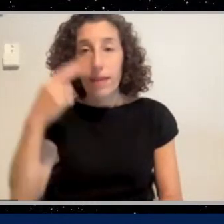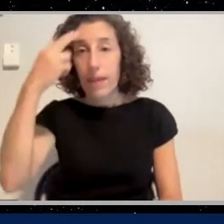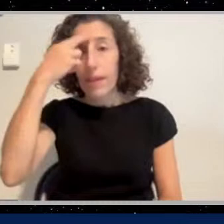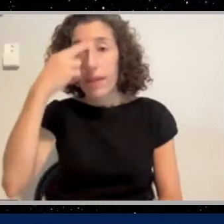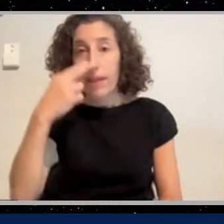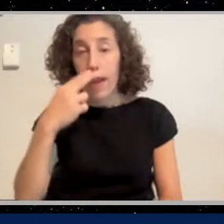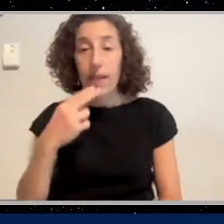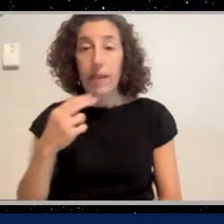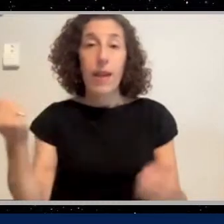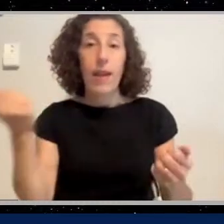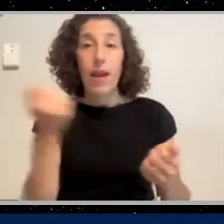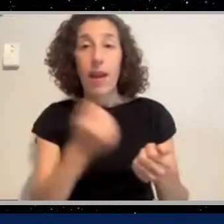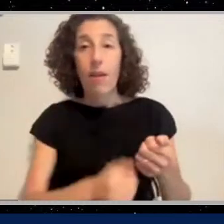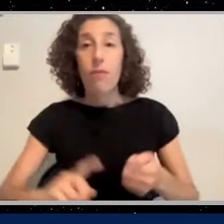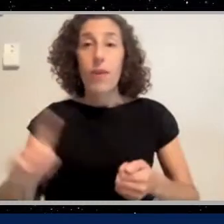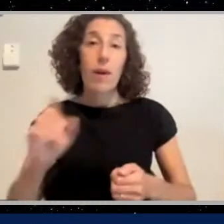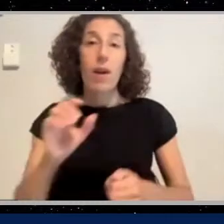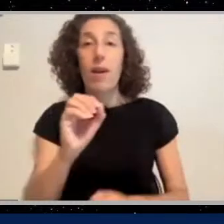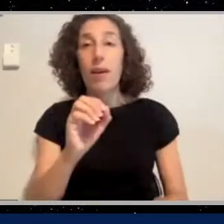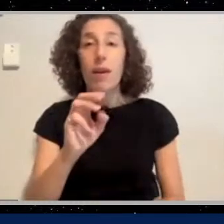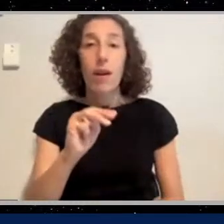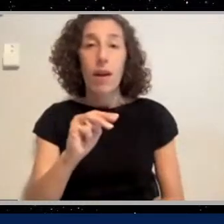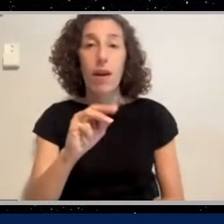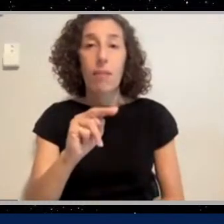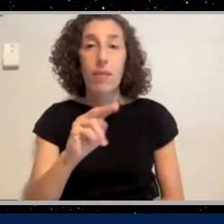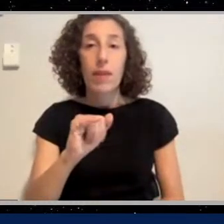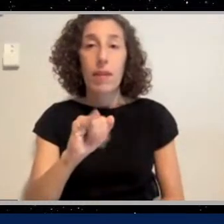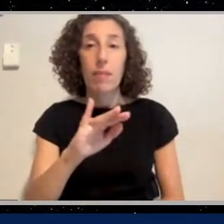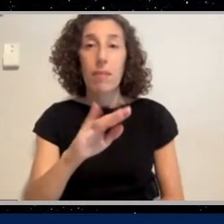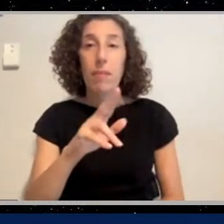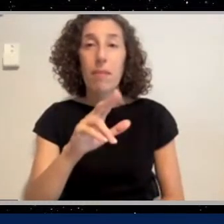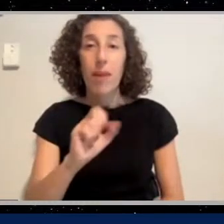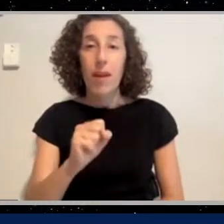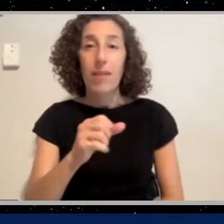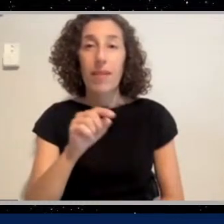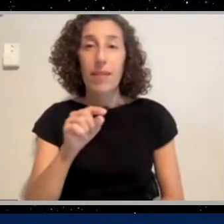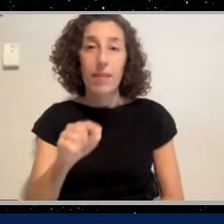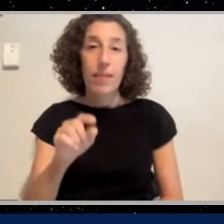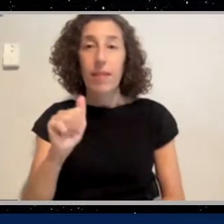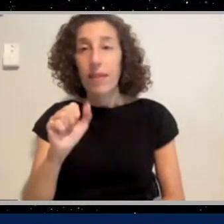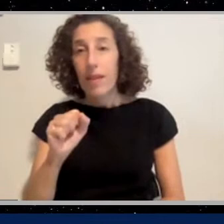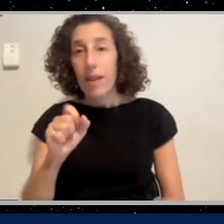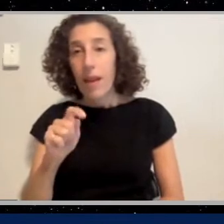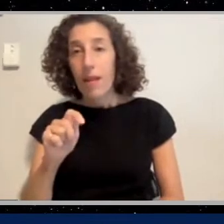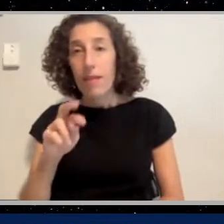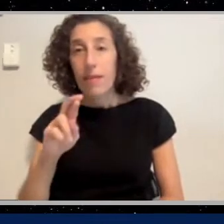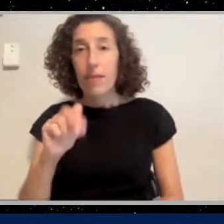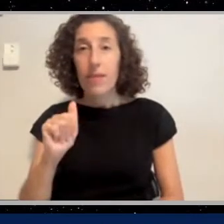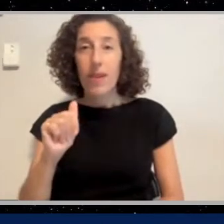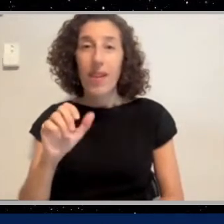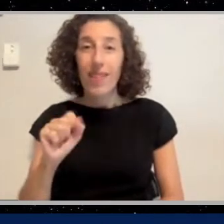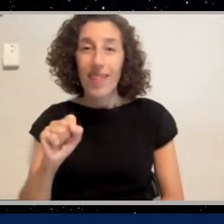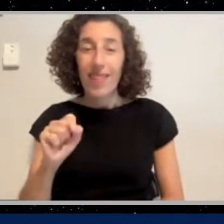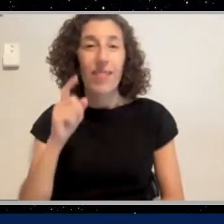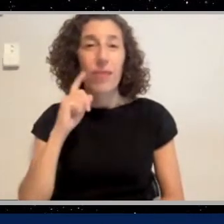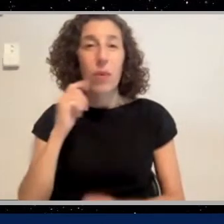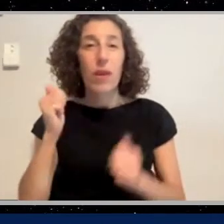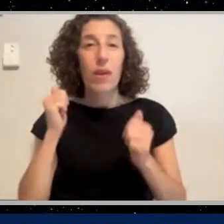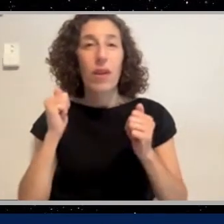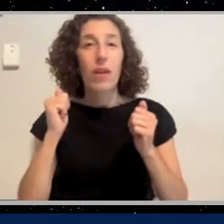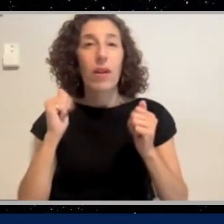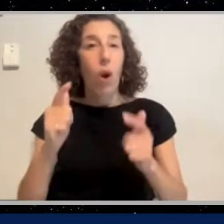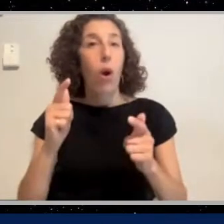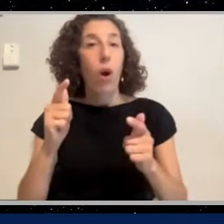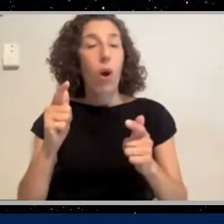everyone to the stars. And that's, I think, one of the main goals with this is to get everyone, anyone and everyone who has that passion and who